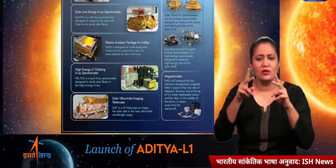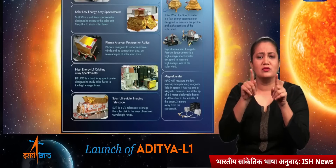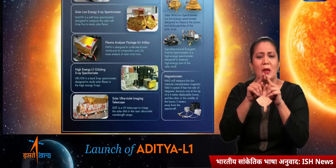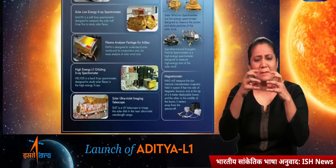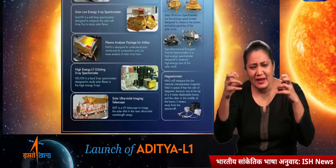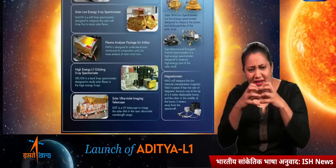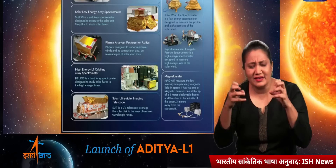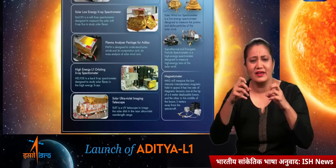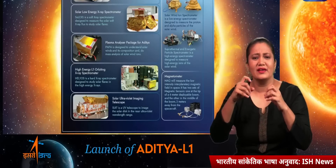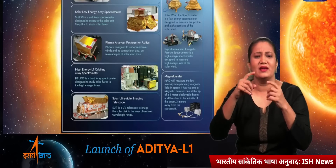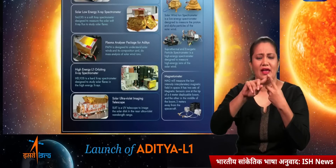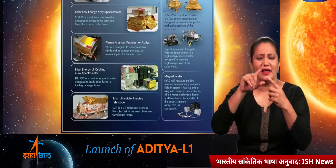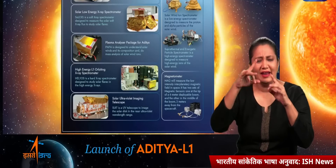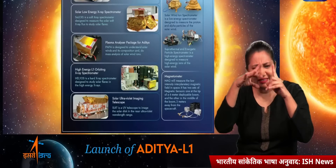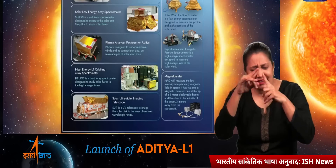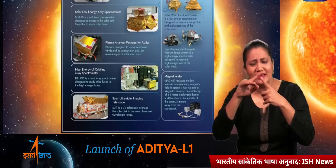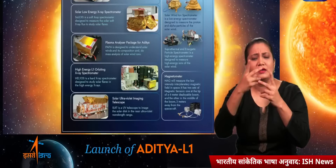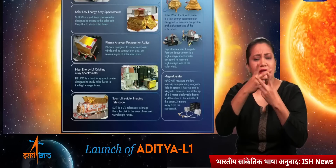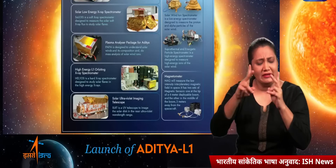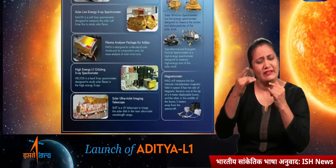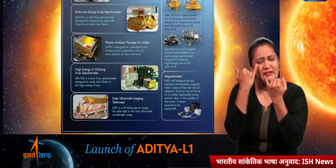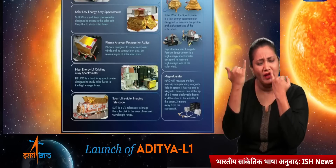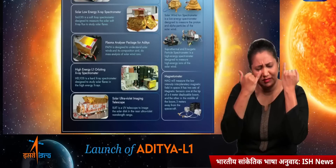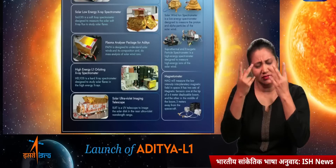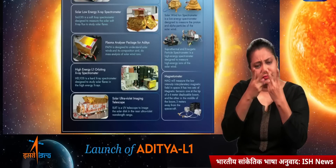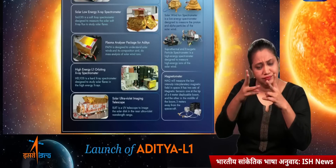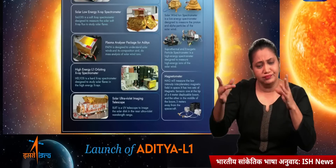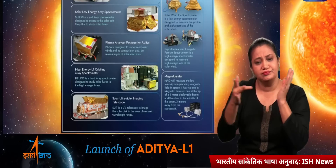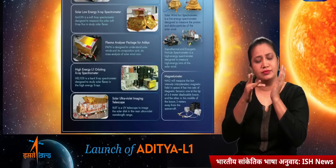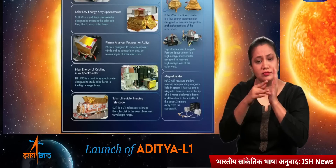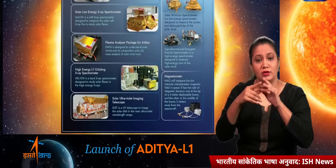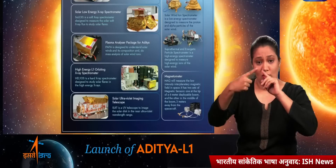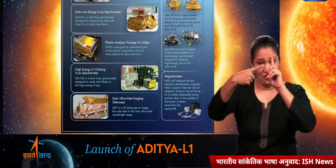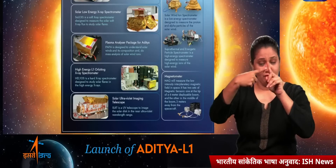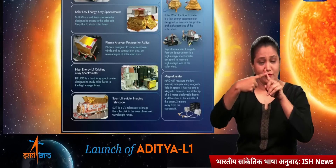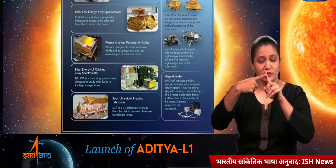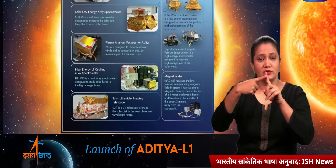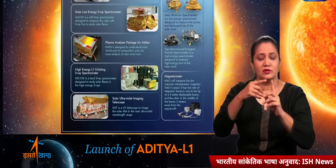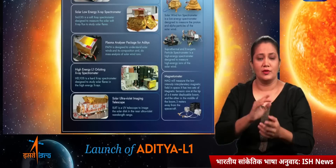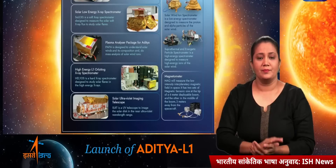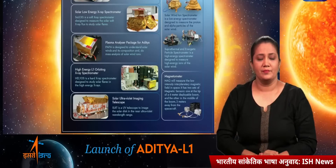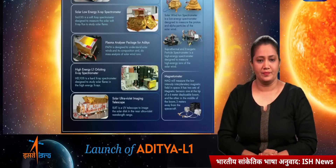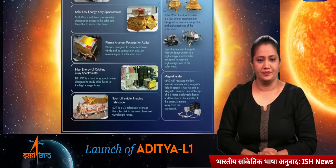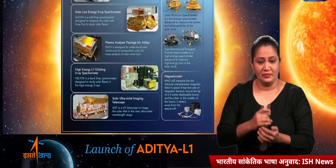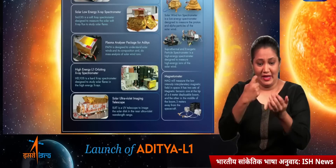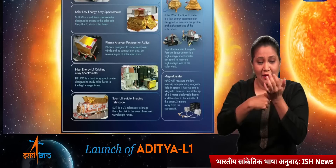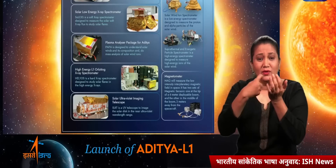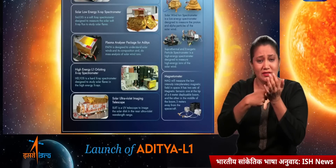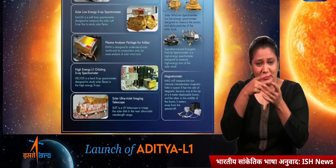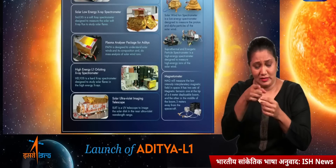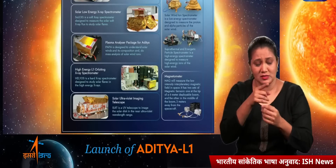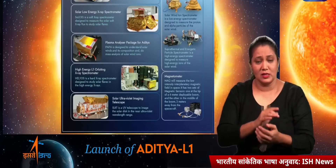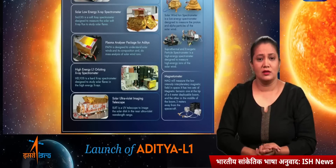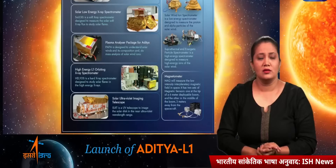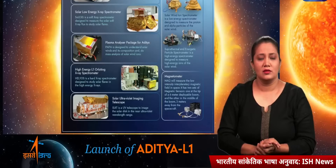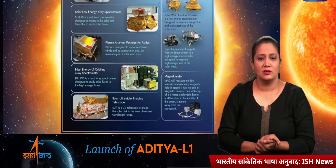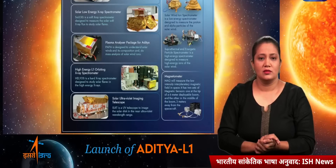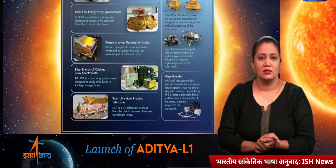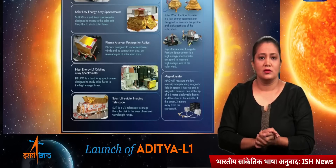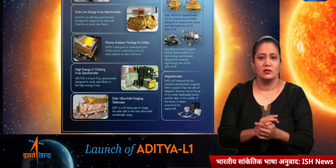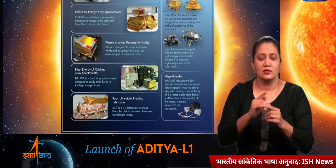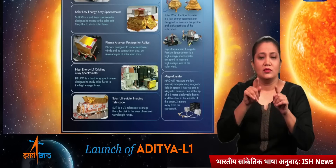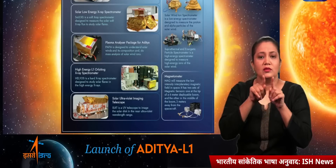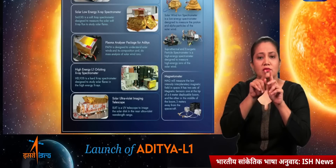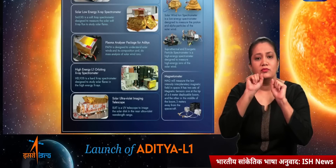particle and magnetic field detectors. First among the 4 remote sensing payloads is Visible Emission